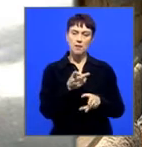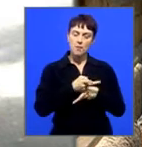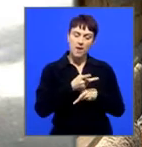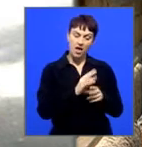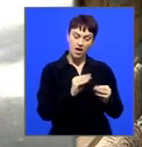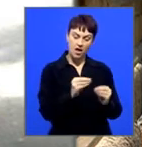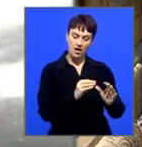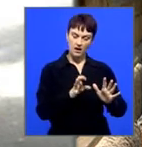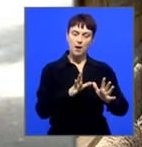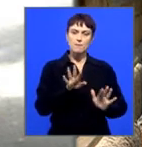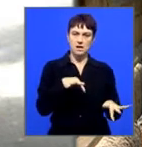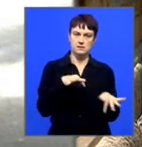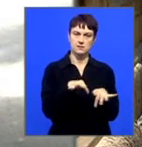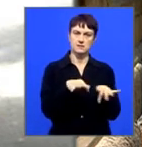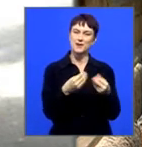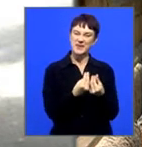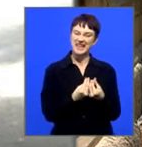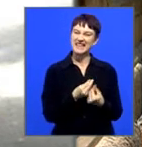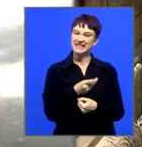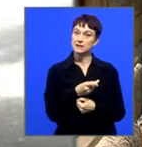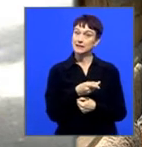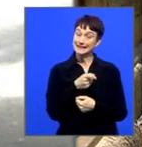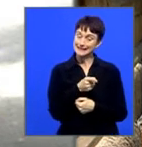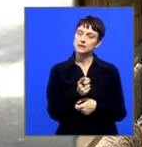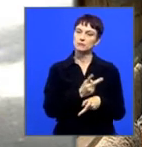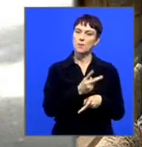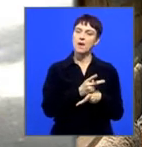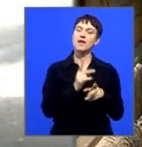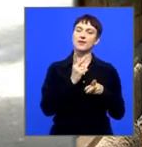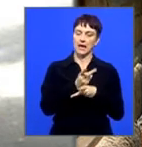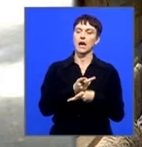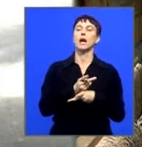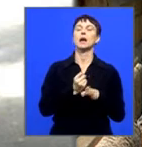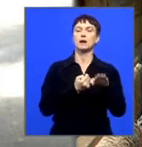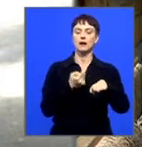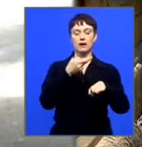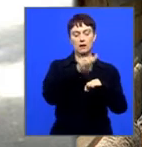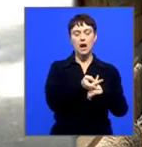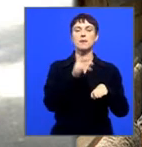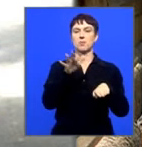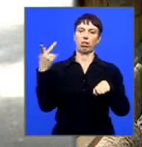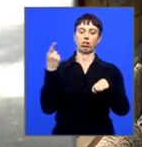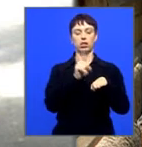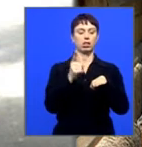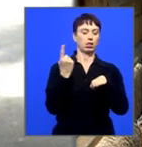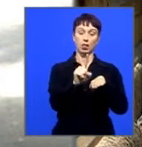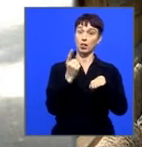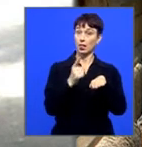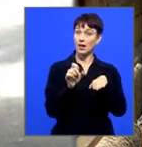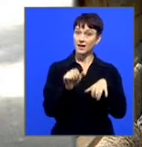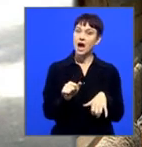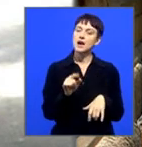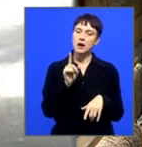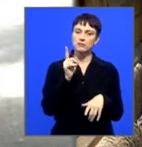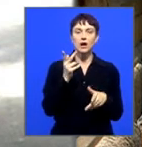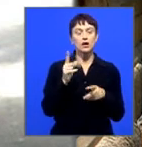him before the public can come and see him. But they are chatting to him at the moment to tell him where he is according